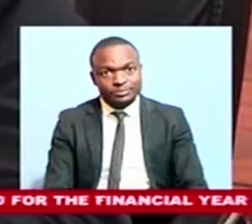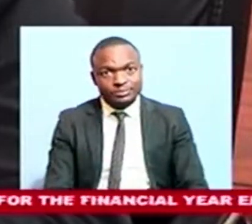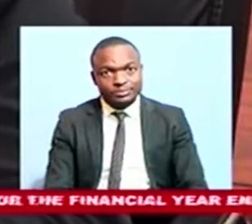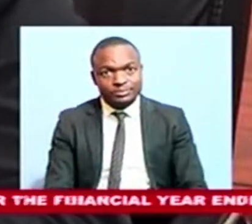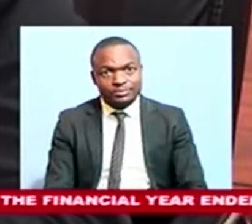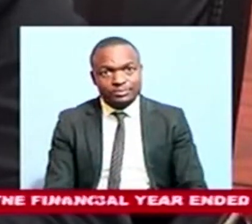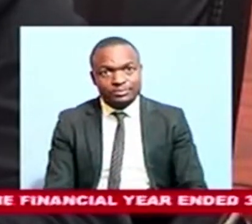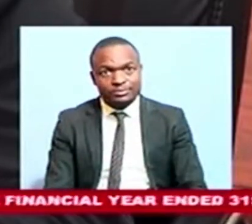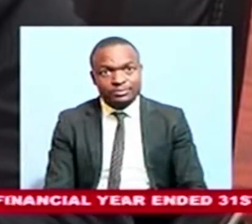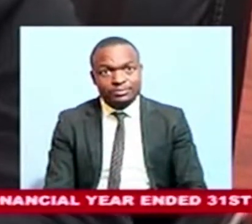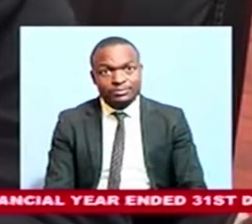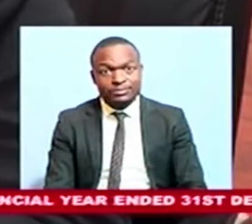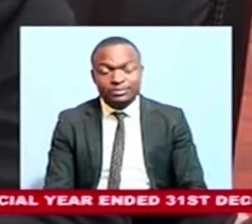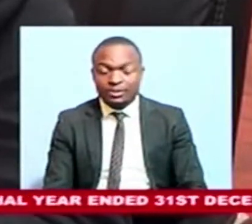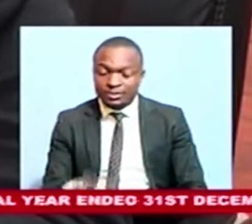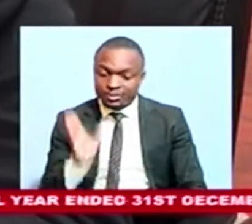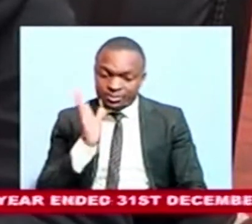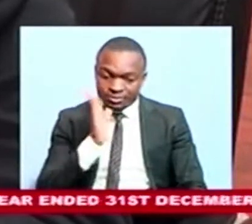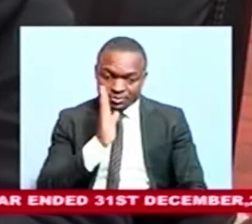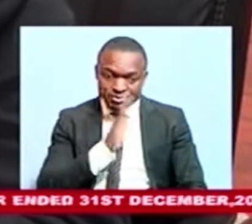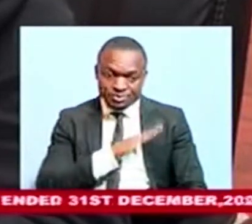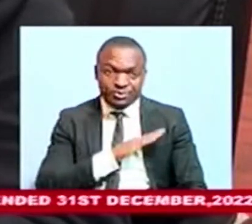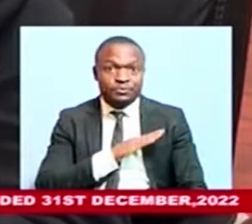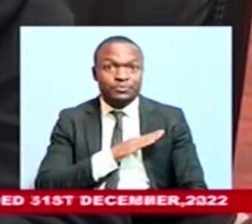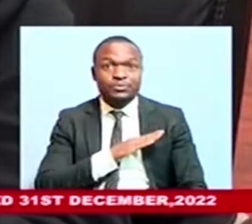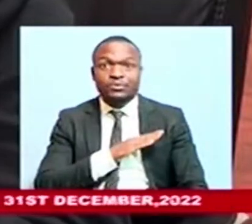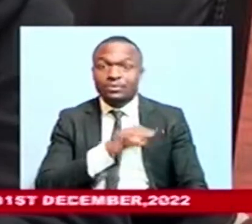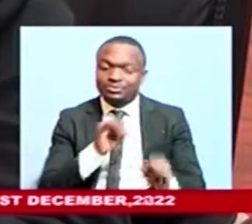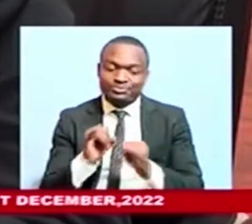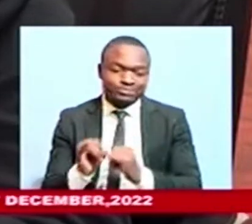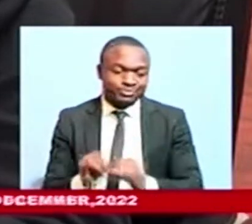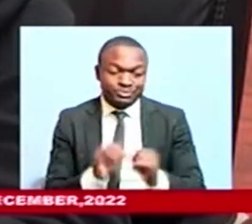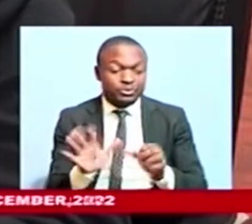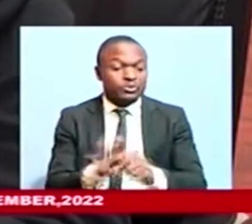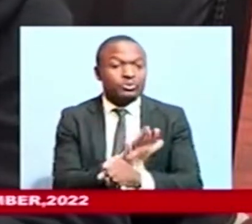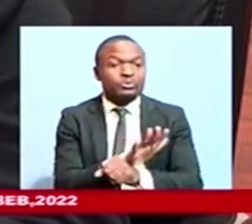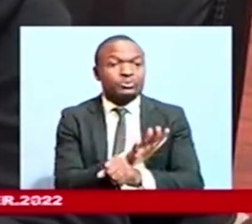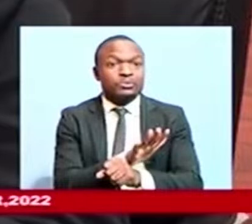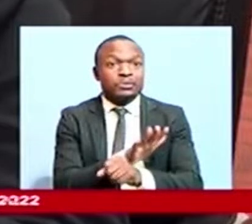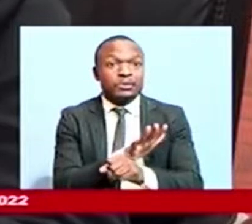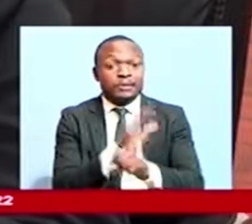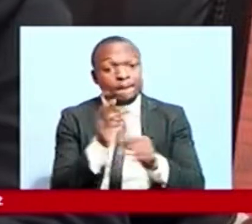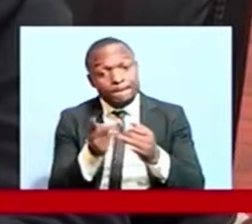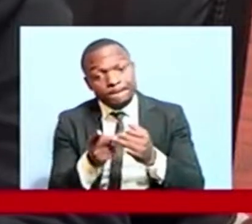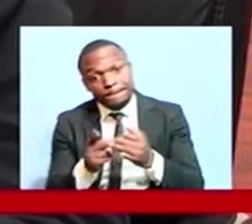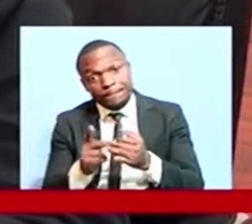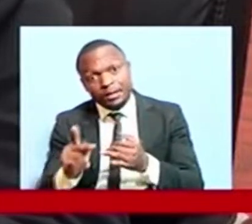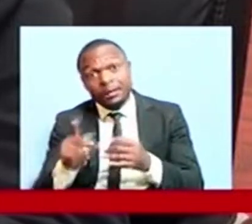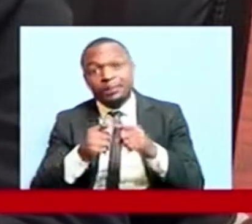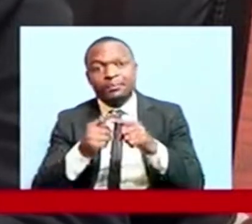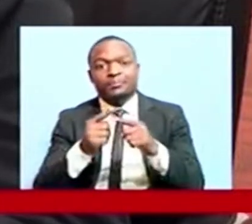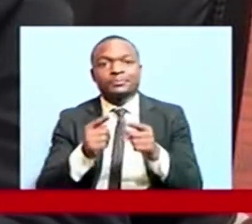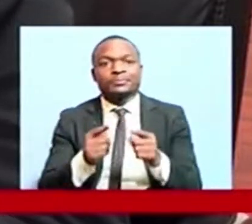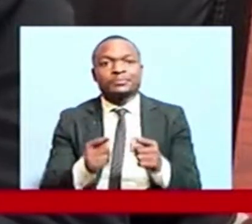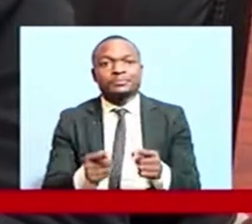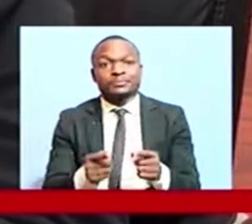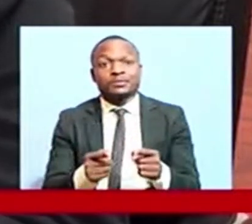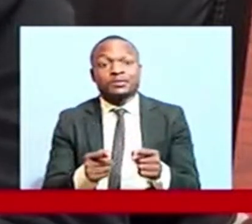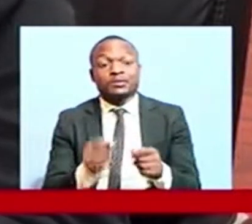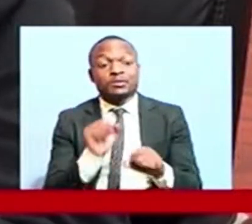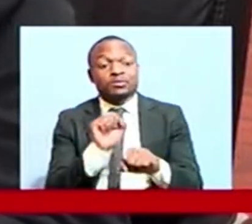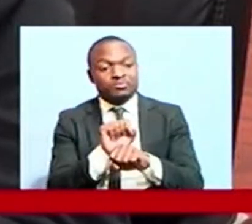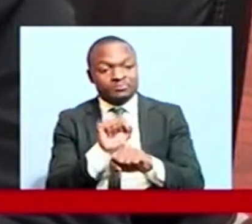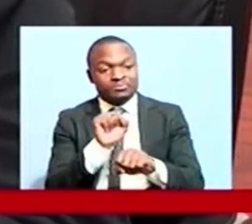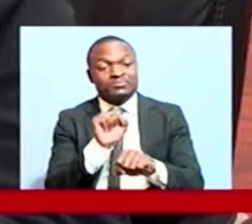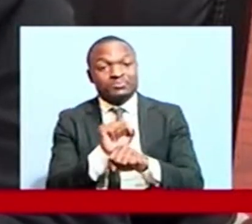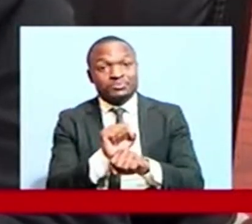it was executed to the fullest. Whether it was partial, but as for the scope of work for